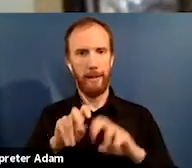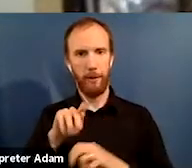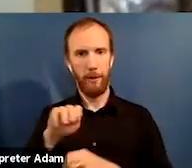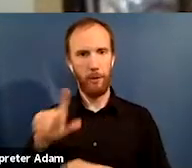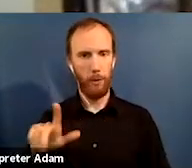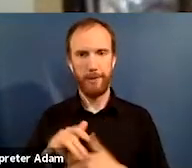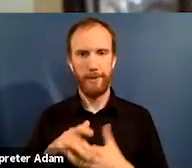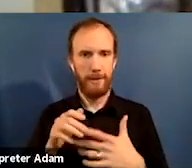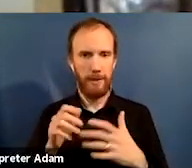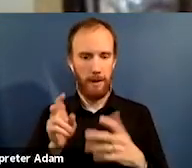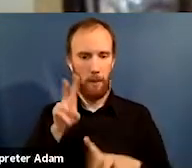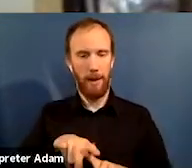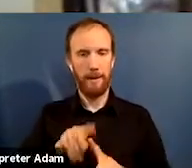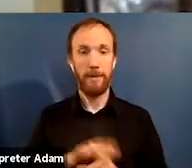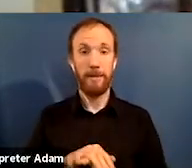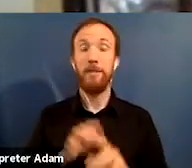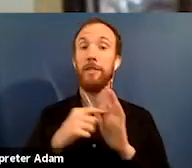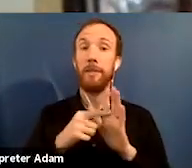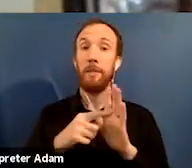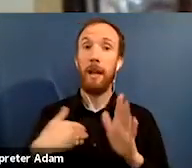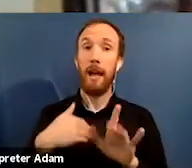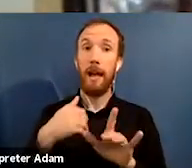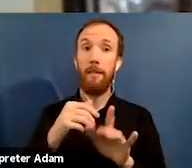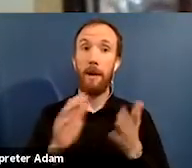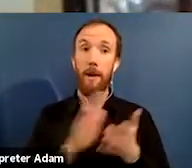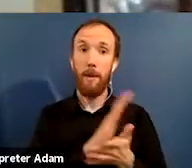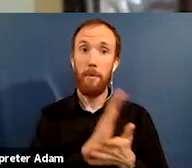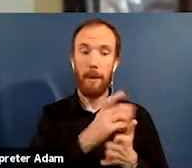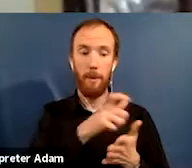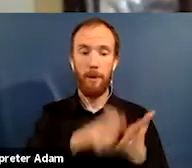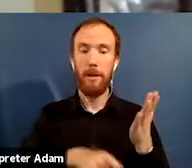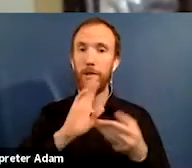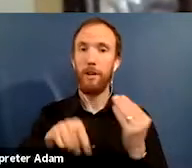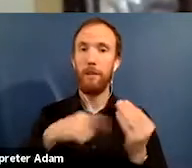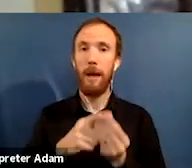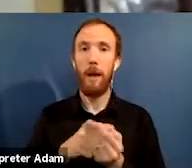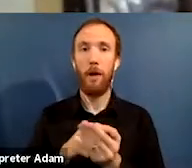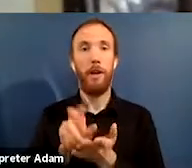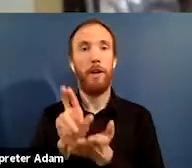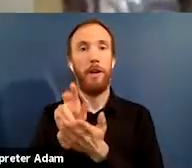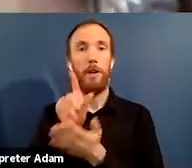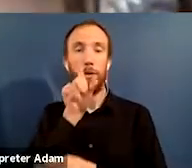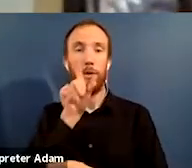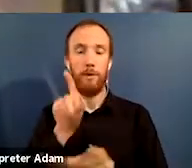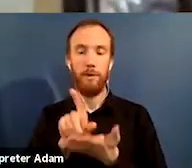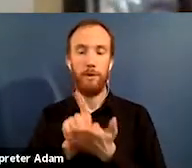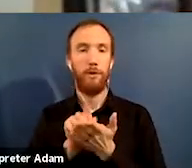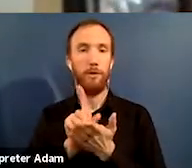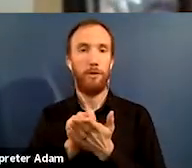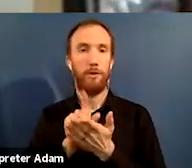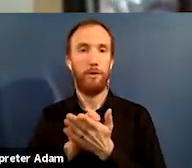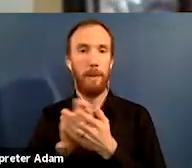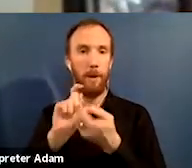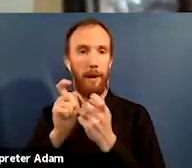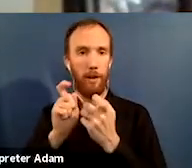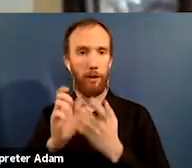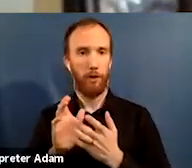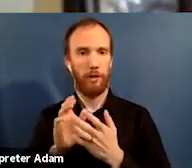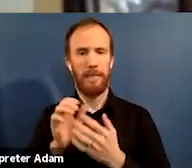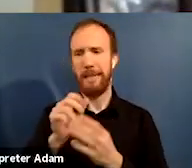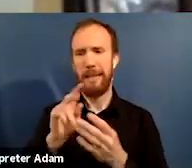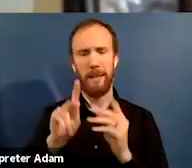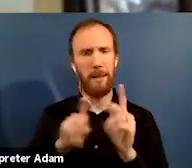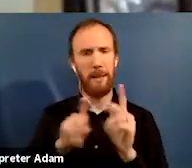at the work of newspaper editors, right? And so these are not people writing the articles, with their names, attributed